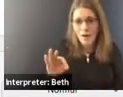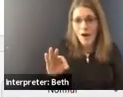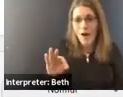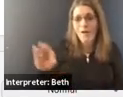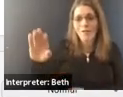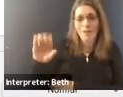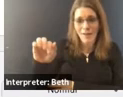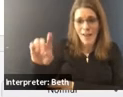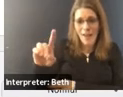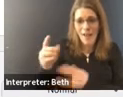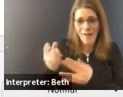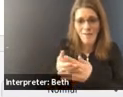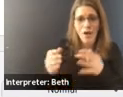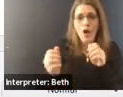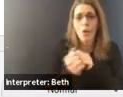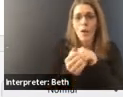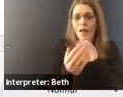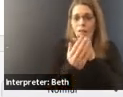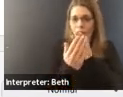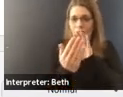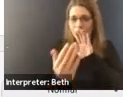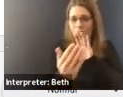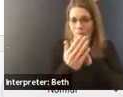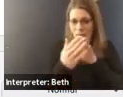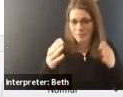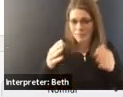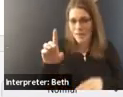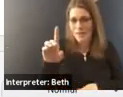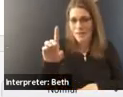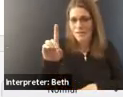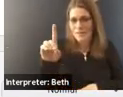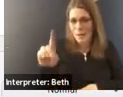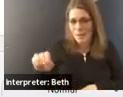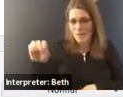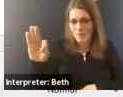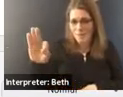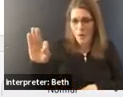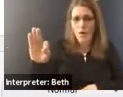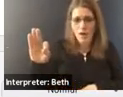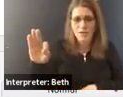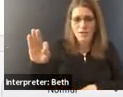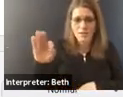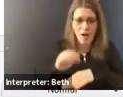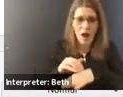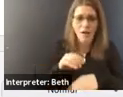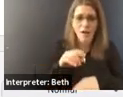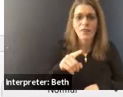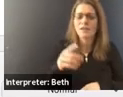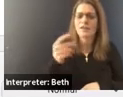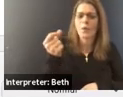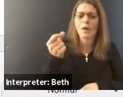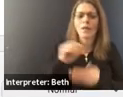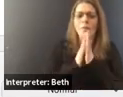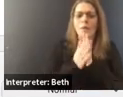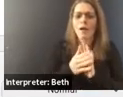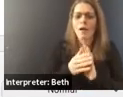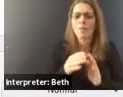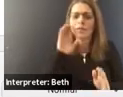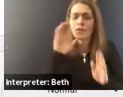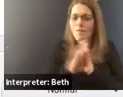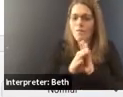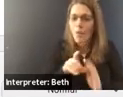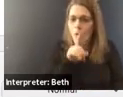depth of focus turned on. So it quickly becomes photorealistic. But by